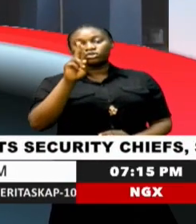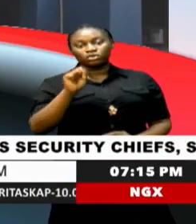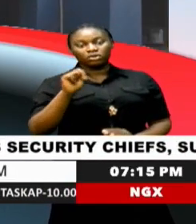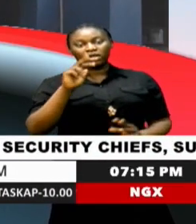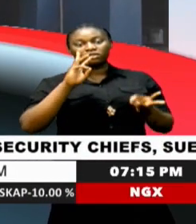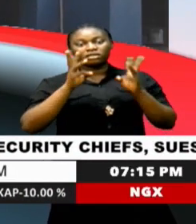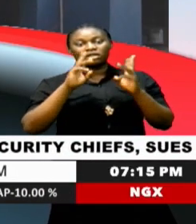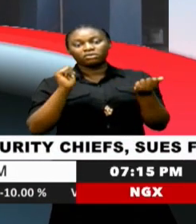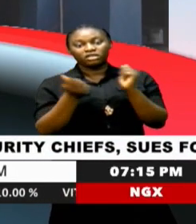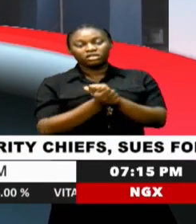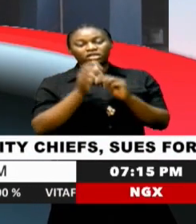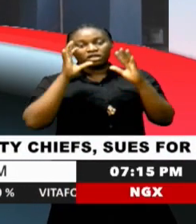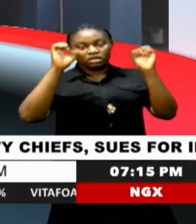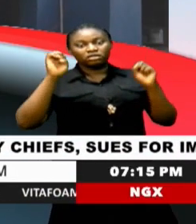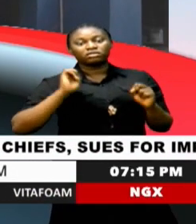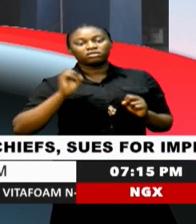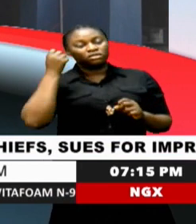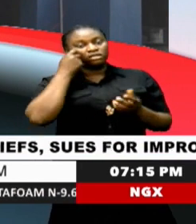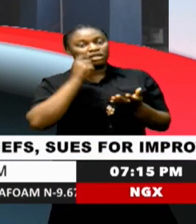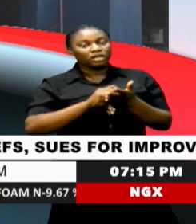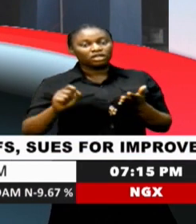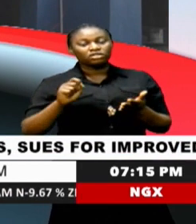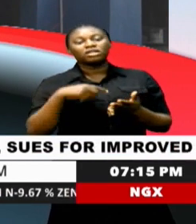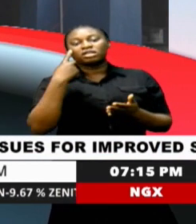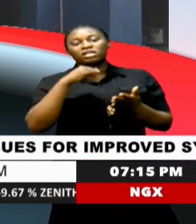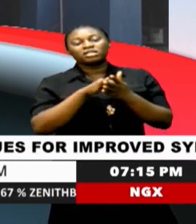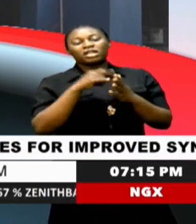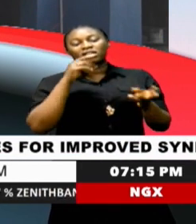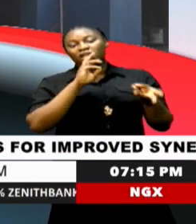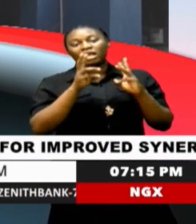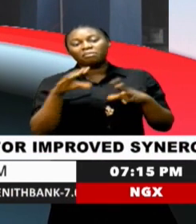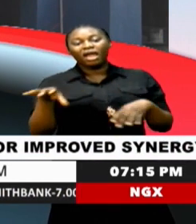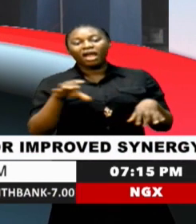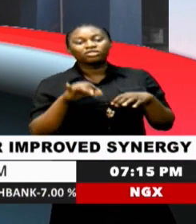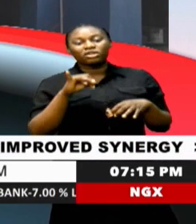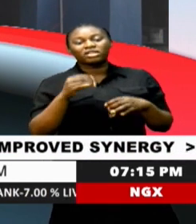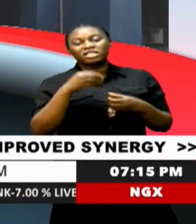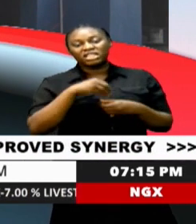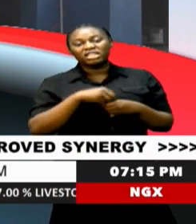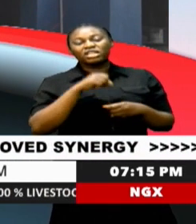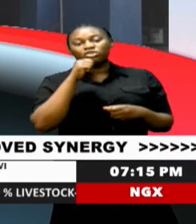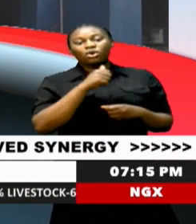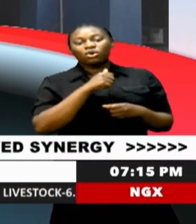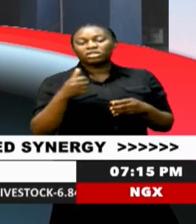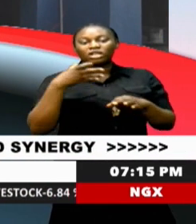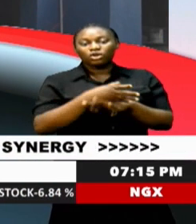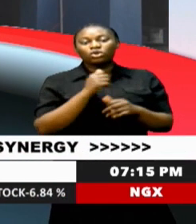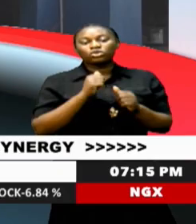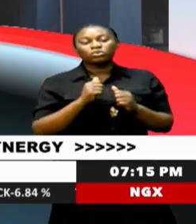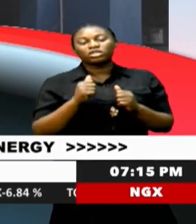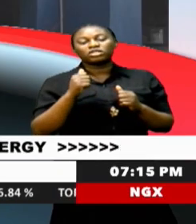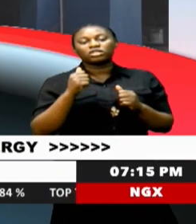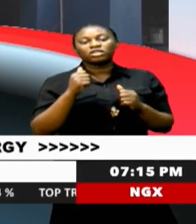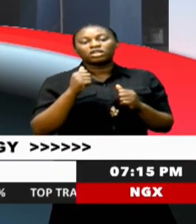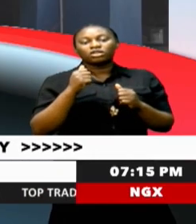Climate Change Executive Secretary Simon Steil says climate action is an investment, not a cost, which delivers returns on